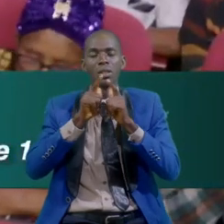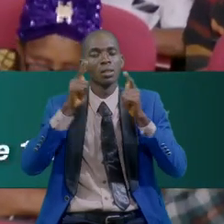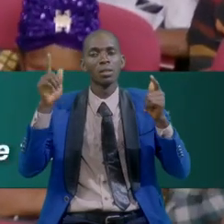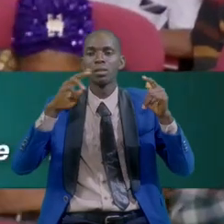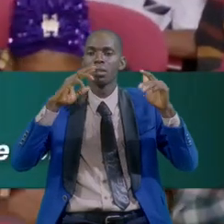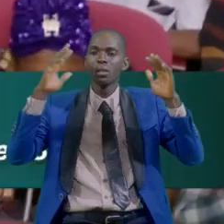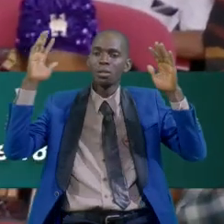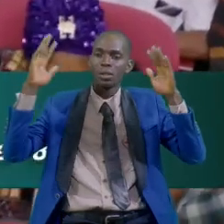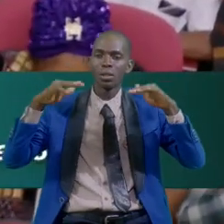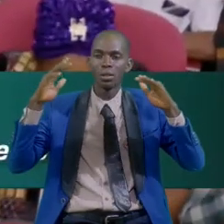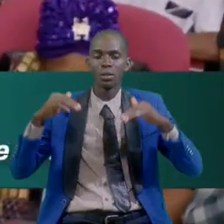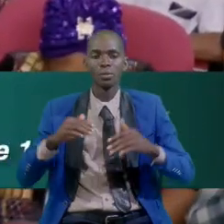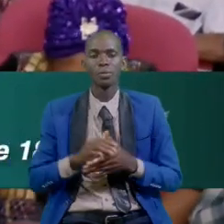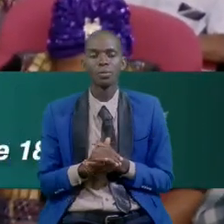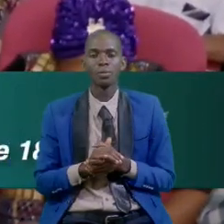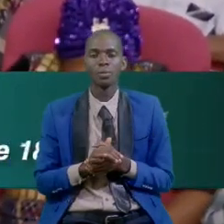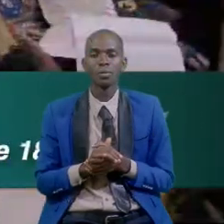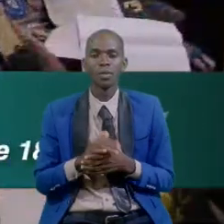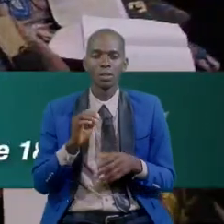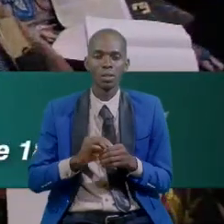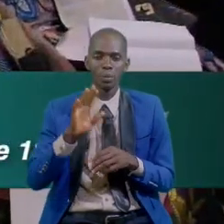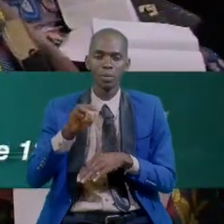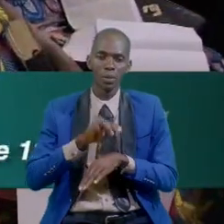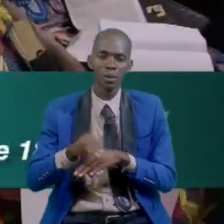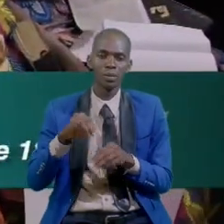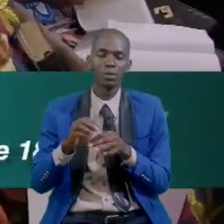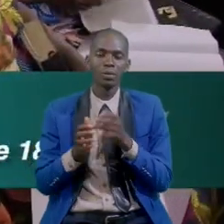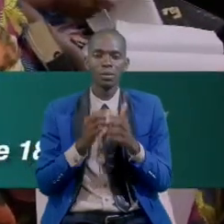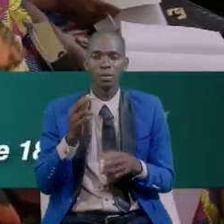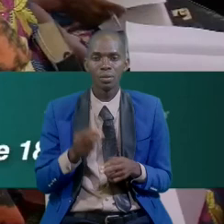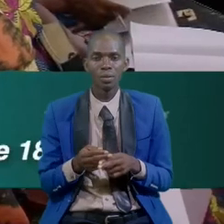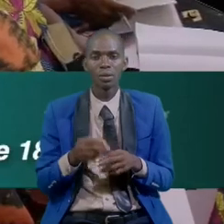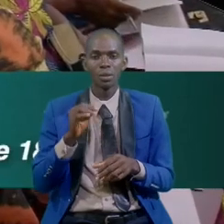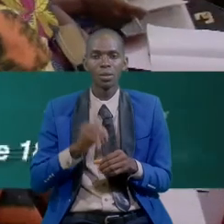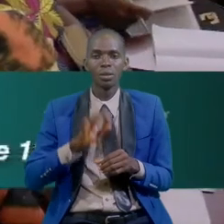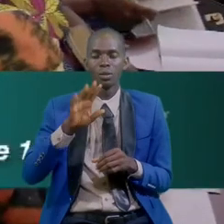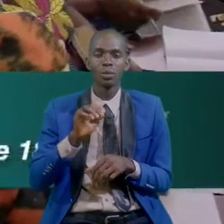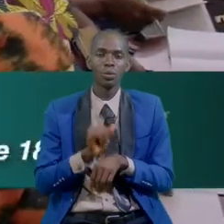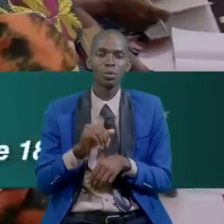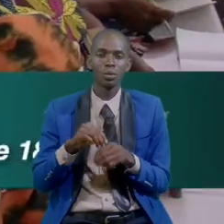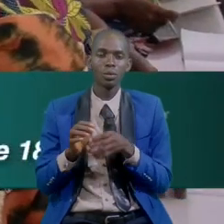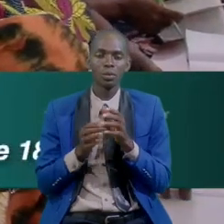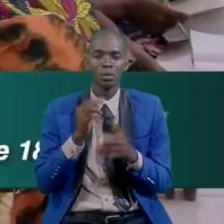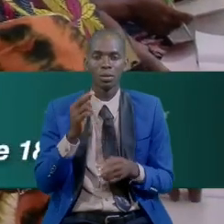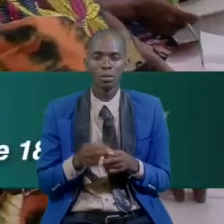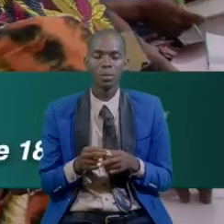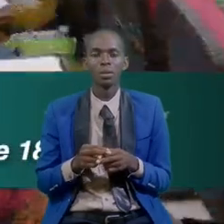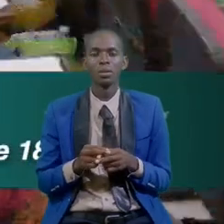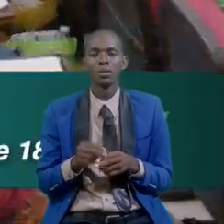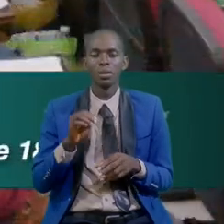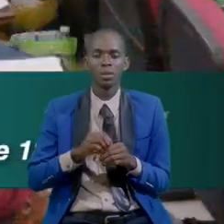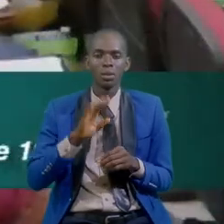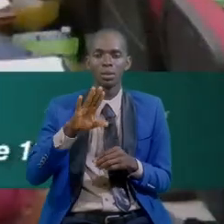rain. In your ministry. In your profession, amen. In your